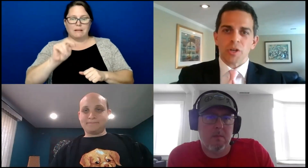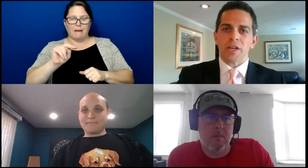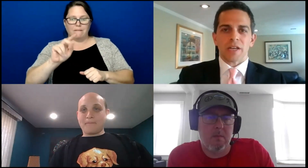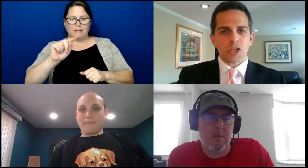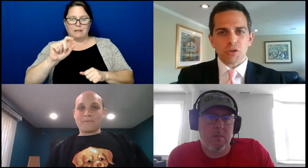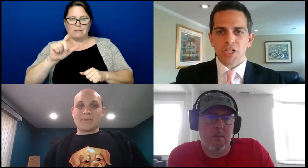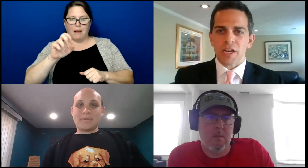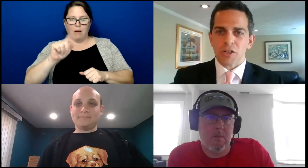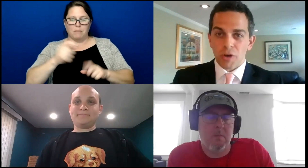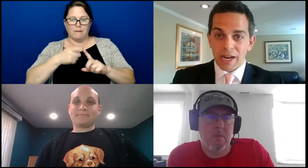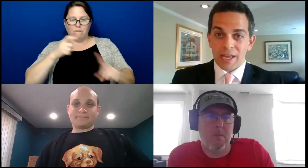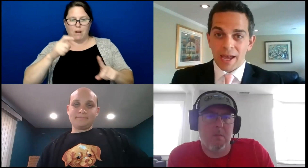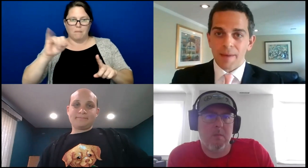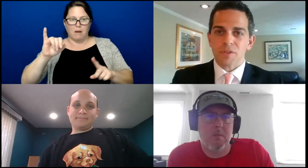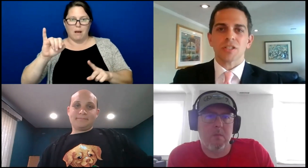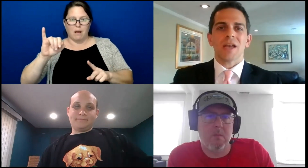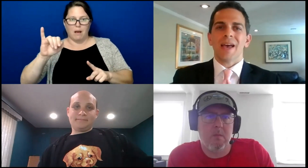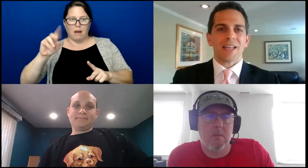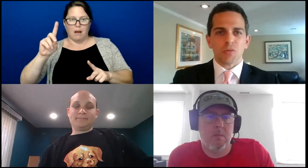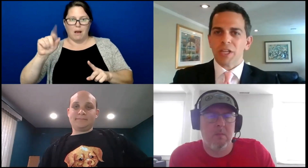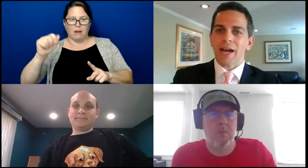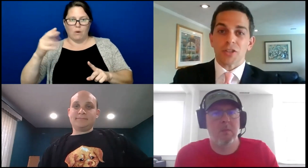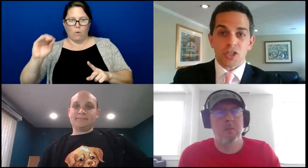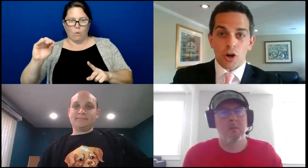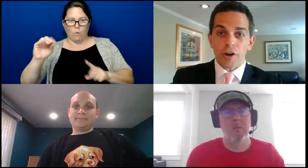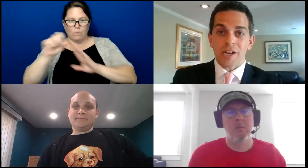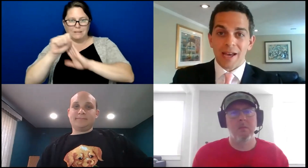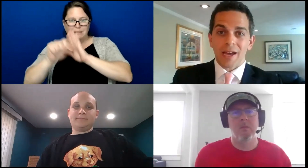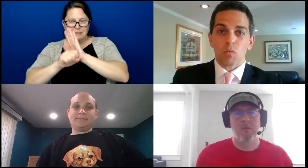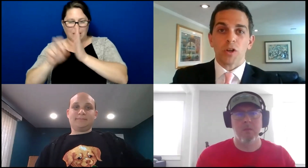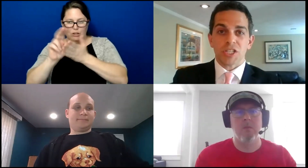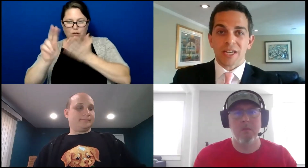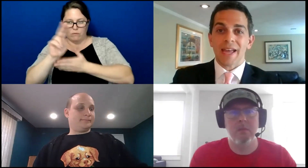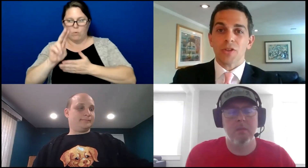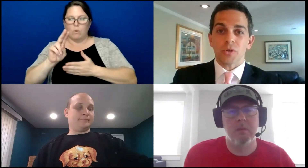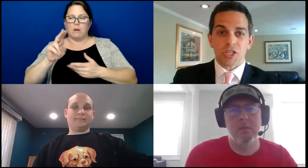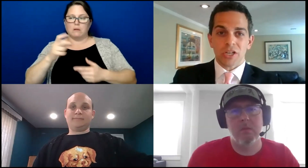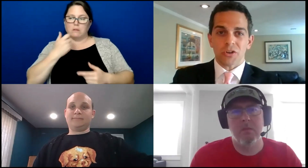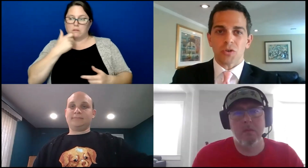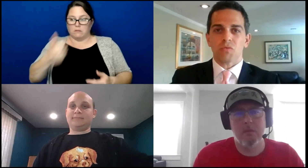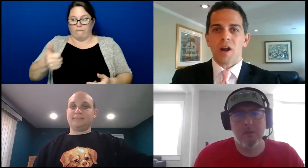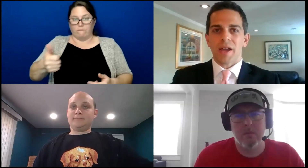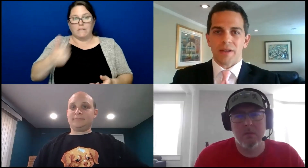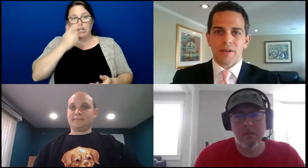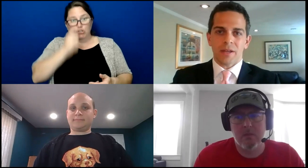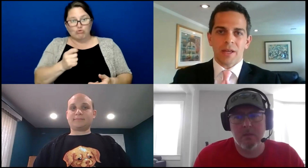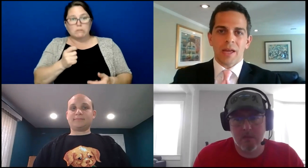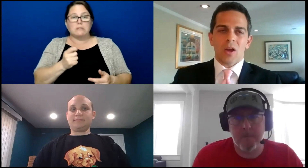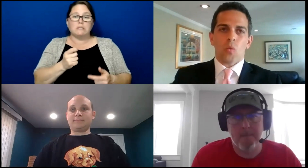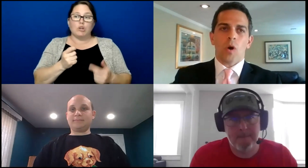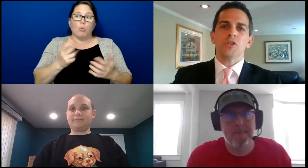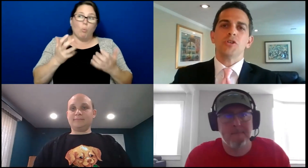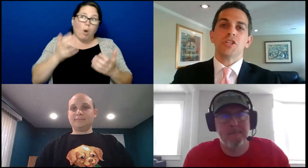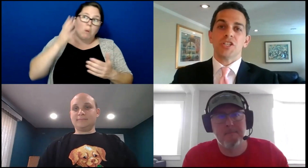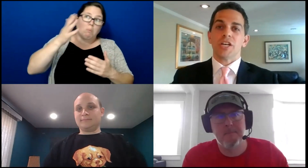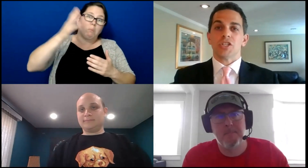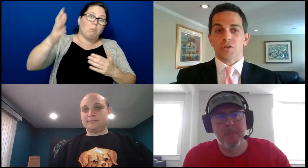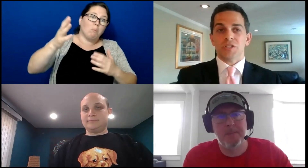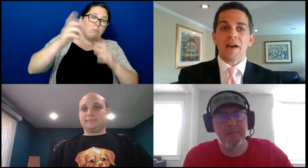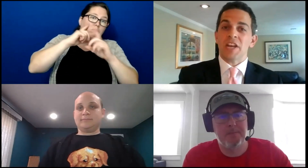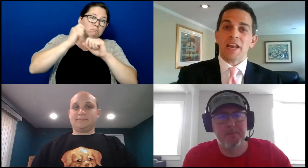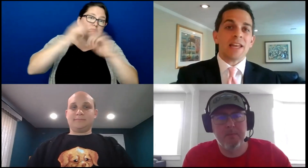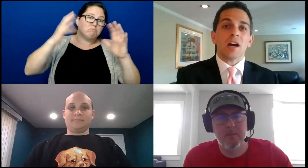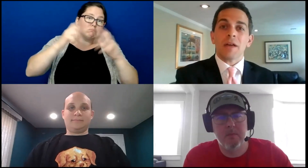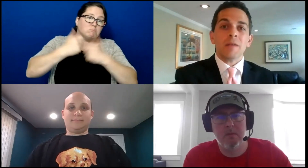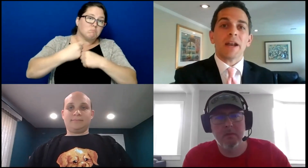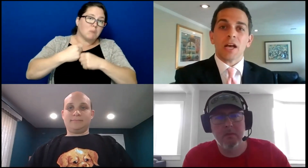a student interested in creating games, hasn't really gotten started yet, wants to gain those skills. So Ryan, what would you suggest